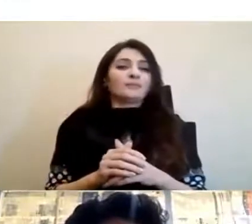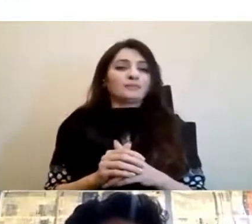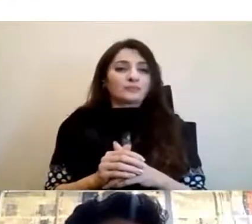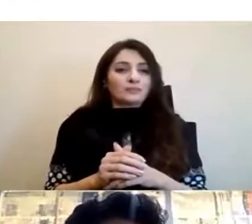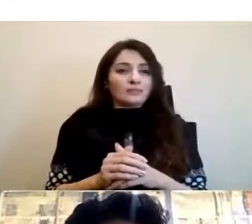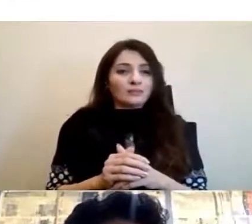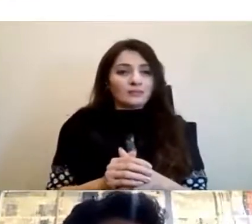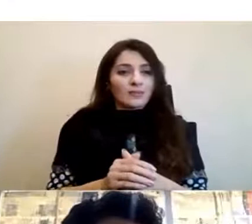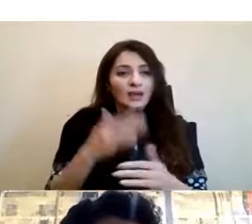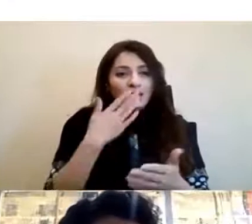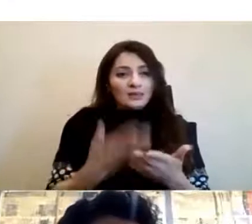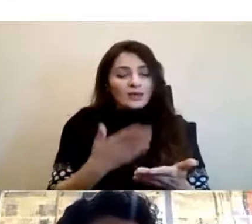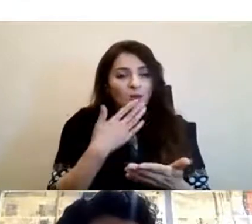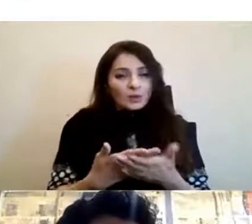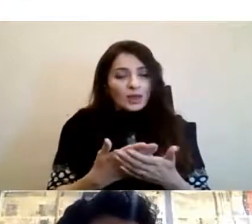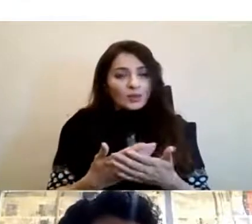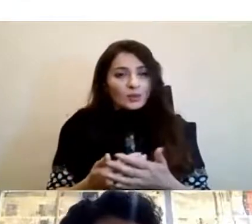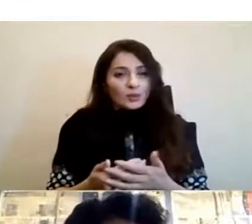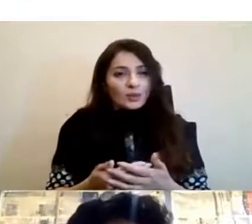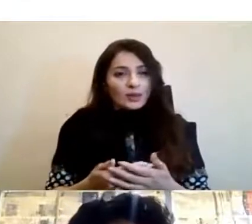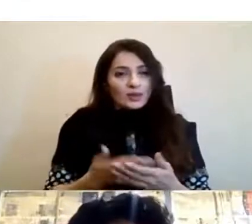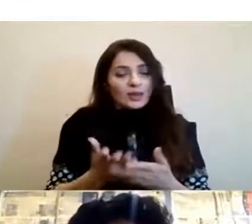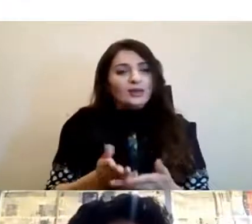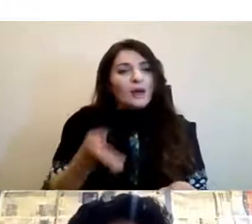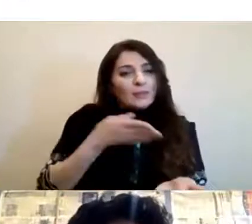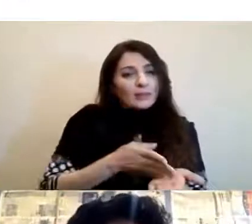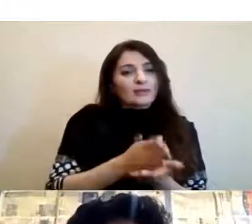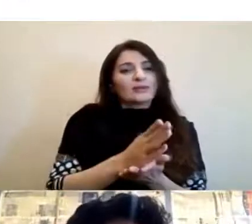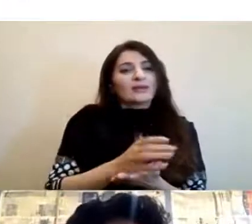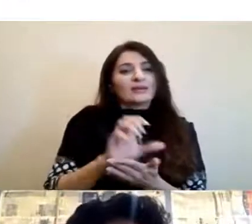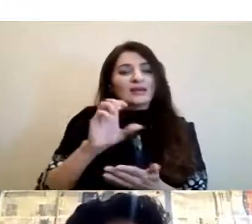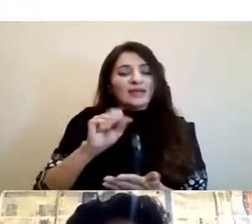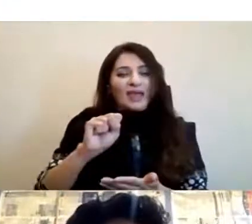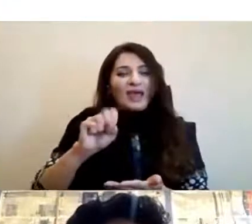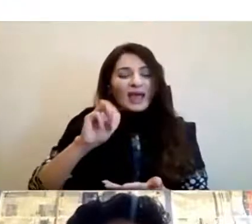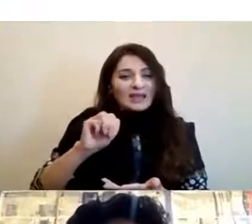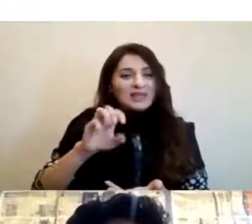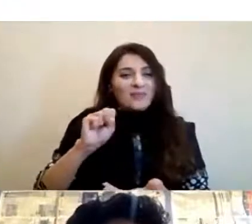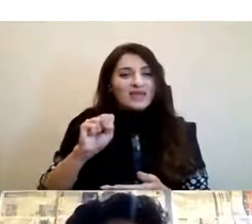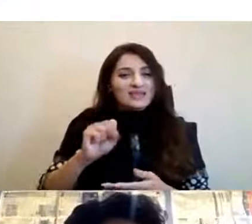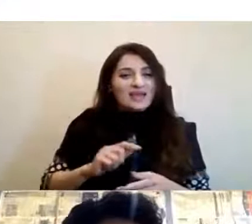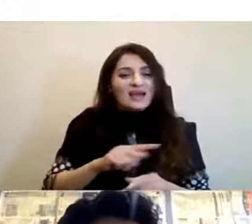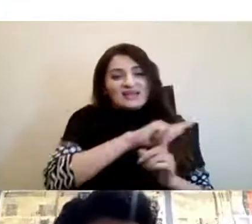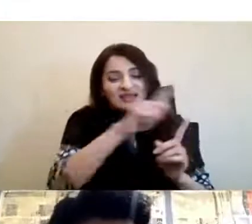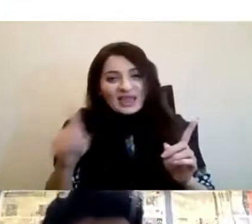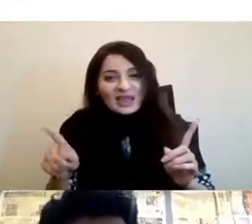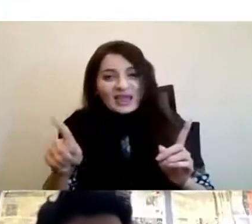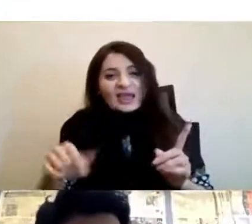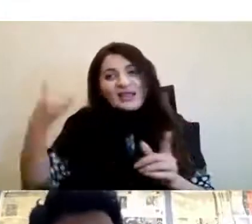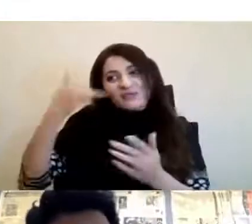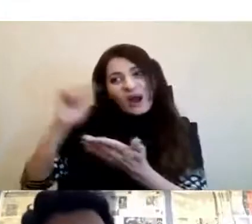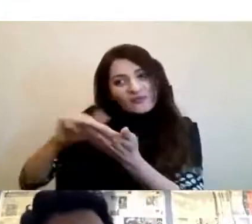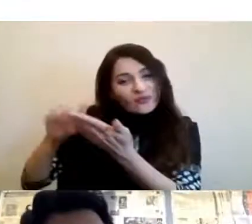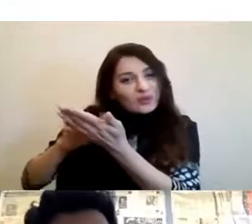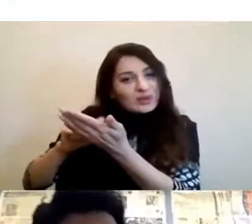Thank you, Charita, for taking us on that journey from SMS to smartphones, operating systems to apps. I'll